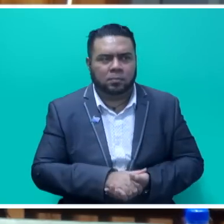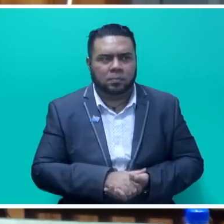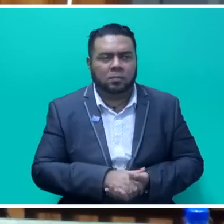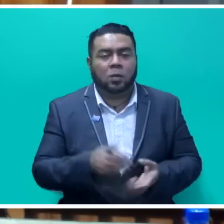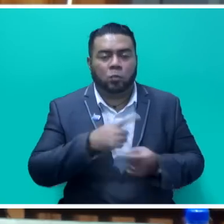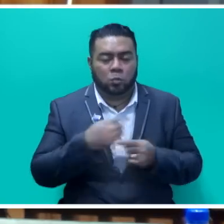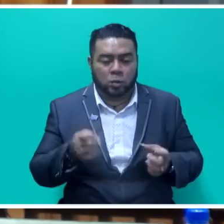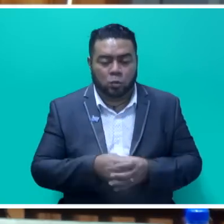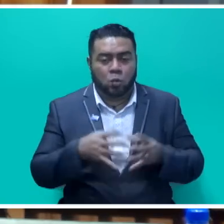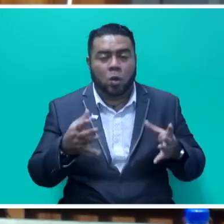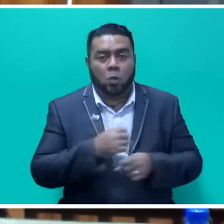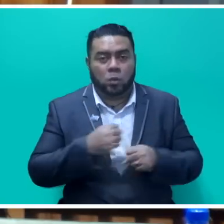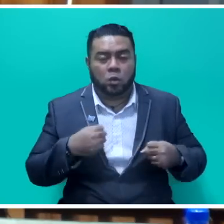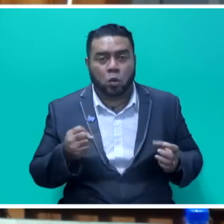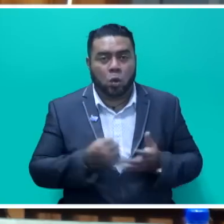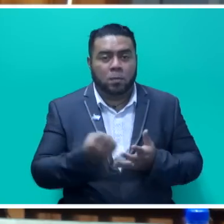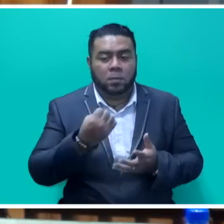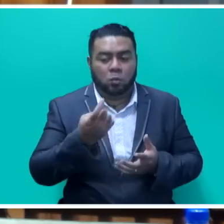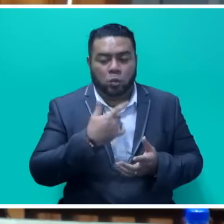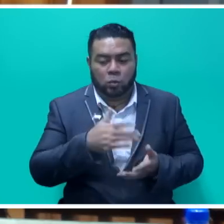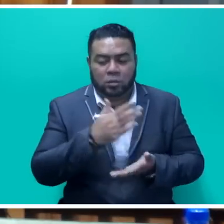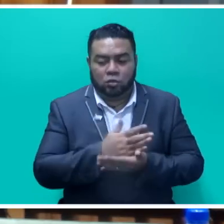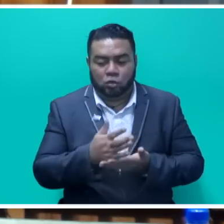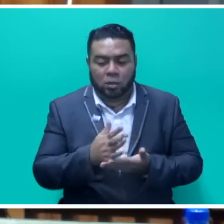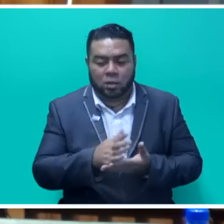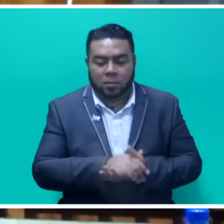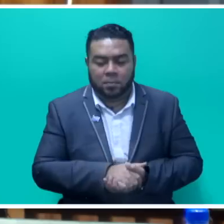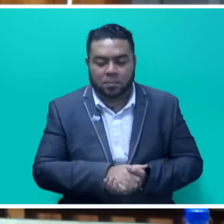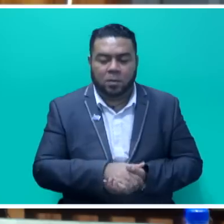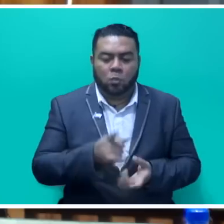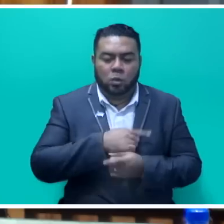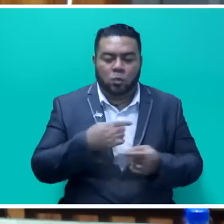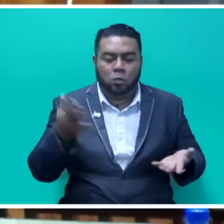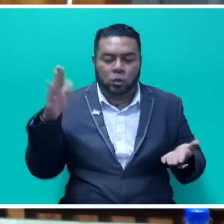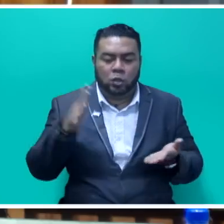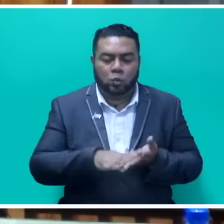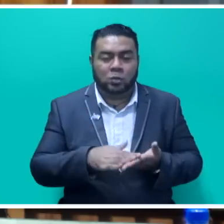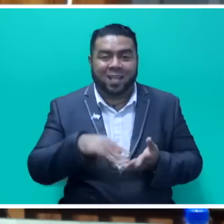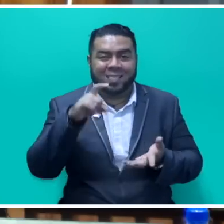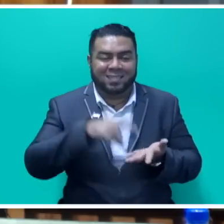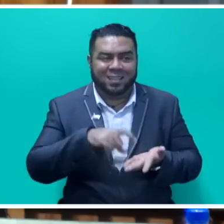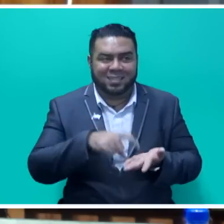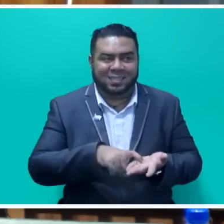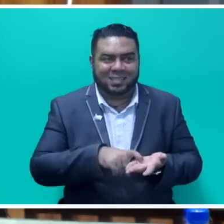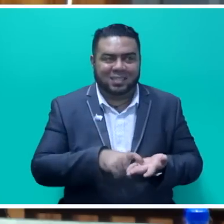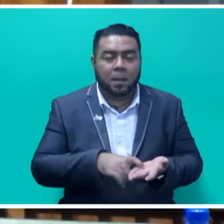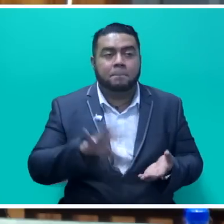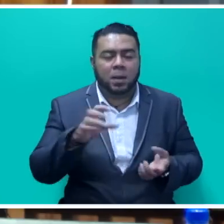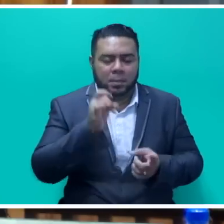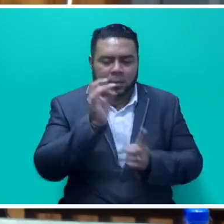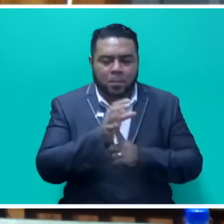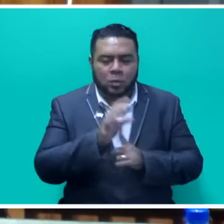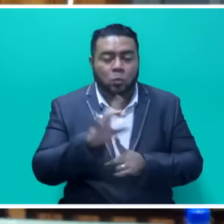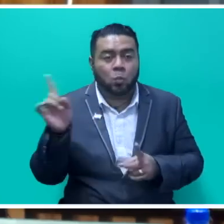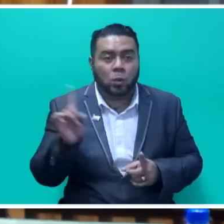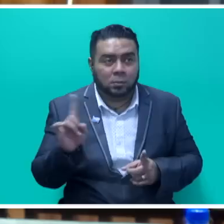will grow our economy, we will share the prosperity, and we will reduce the debt. But most important